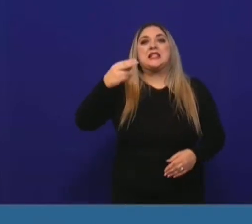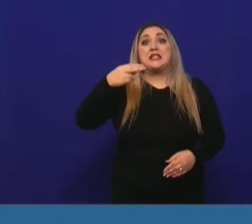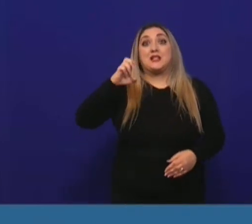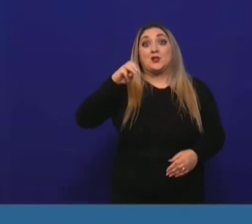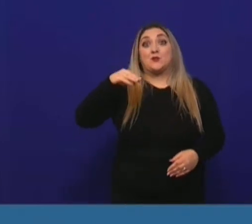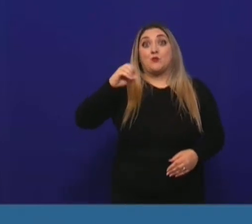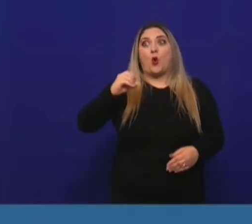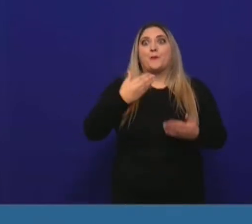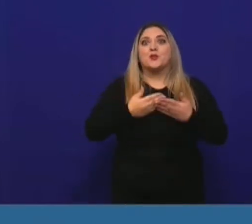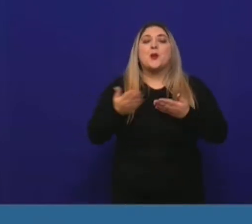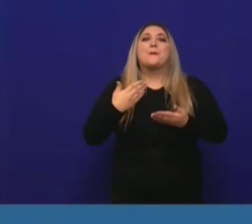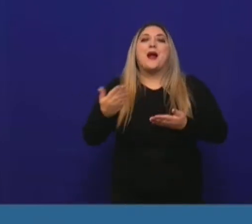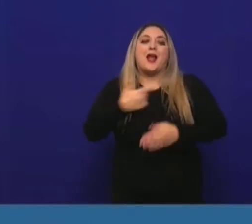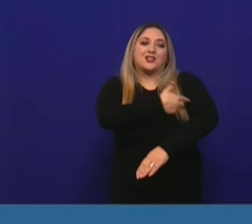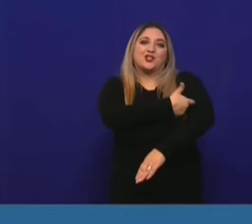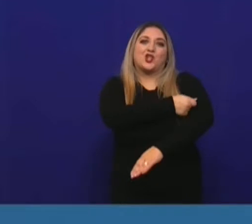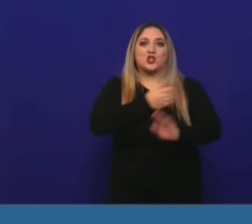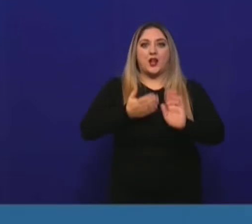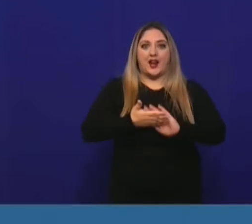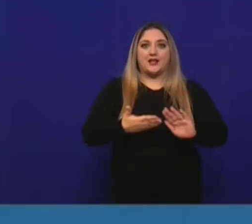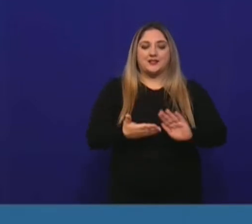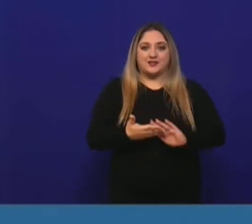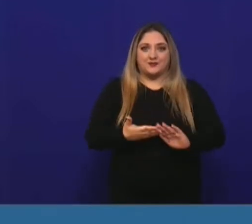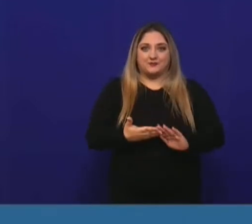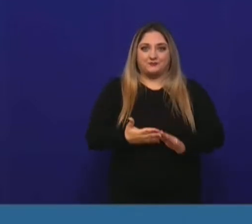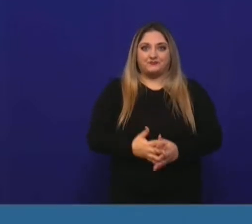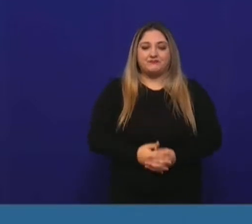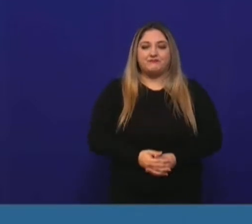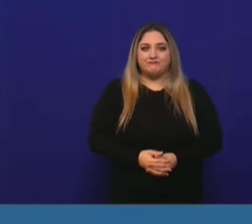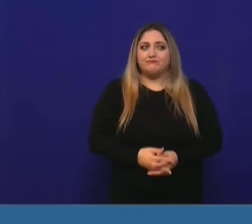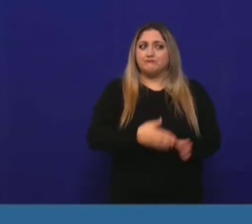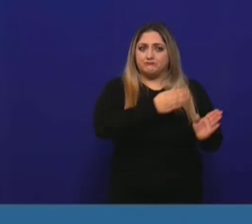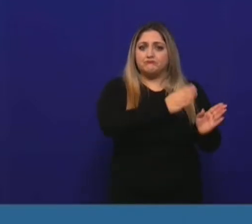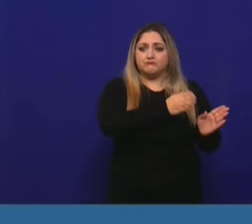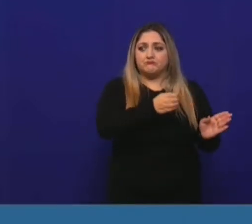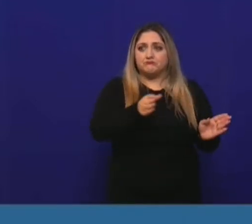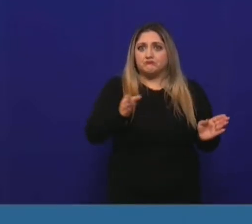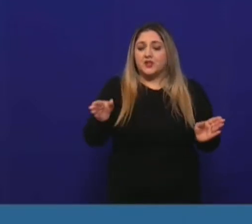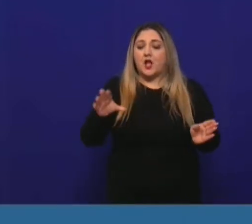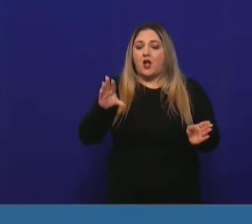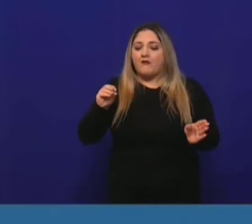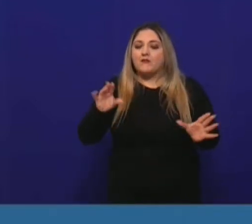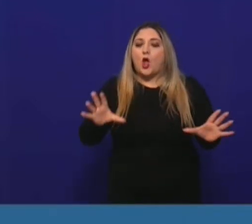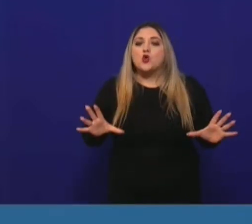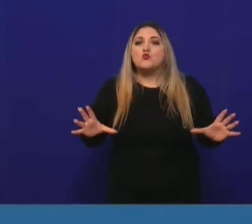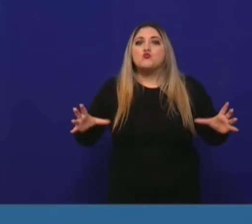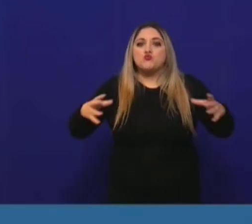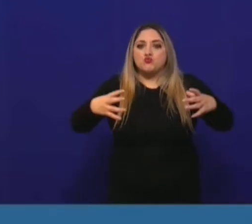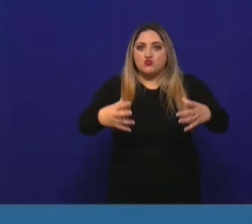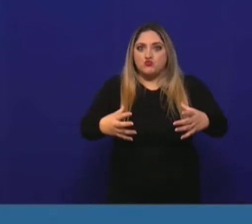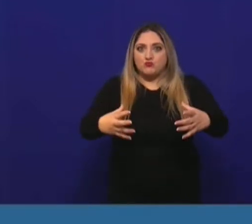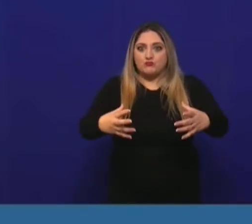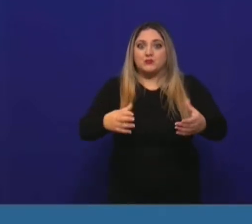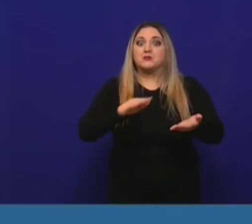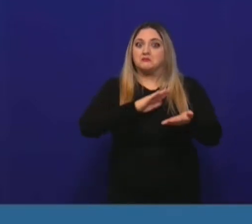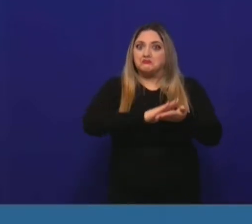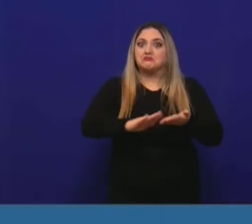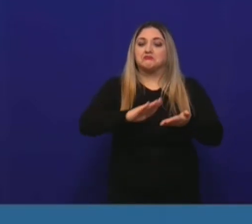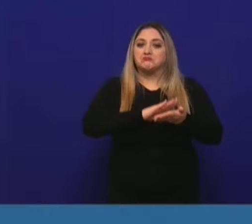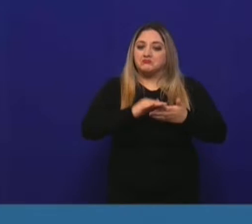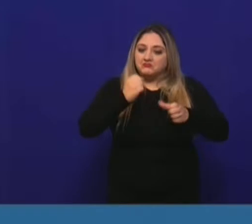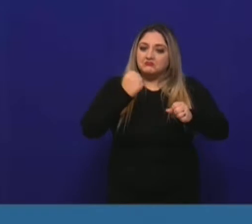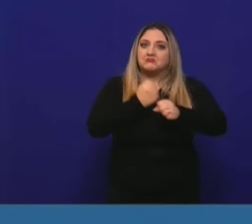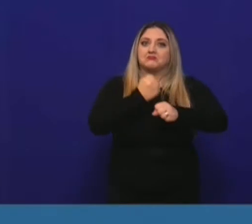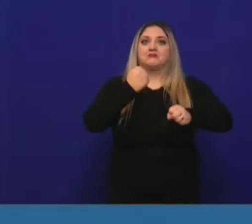fis possibbli wkoll. U allura dan huwa l-ewwel cohort li għaddejjin sew fih u diġà bdejna